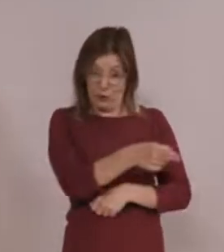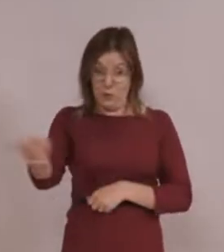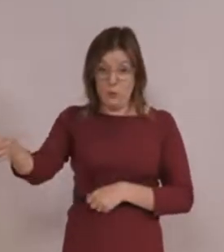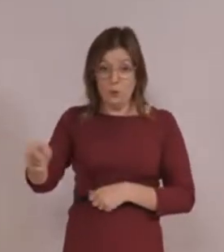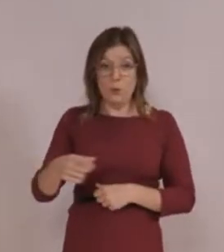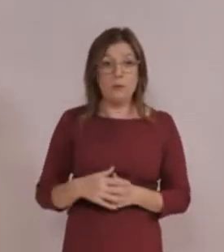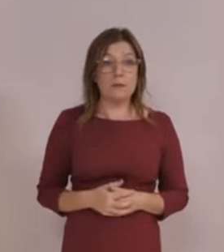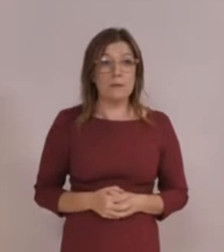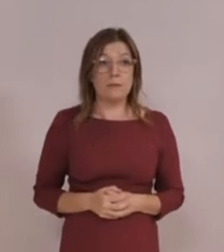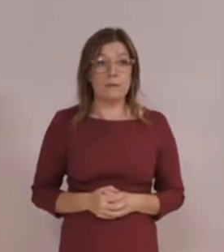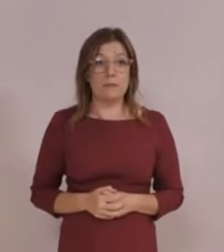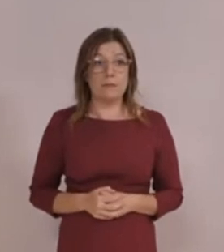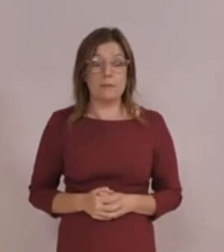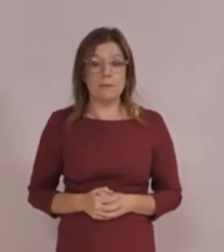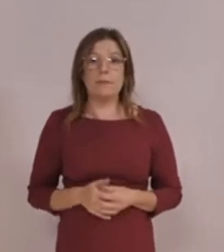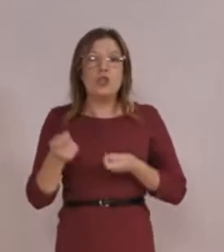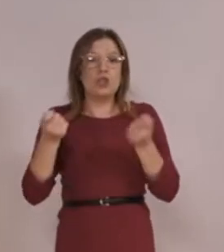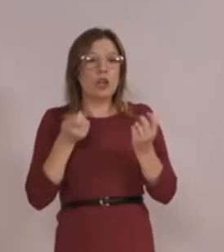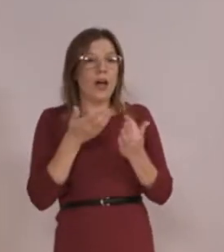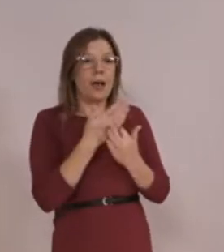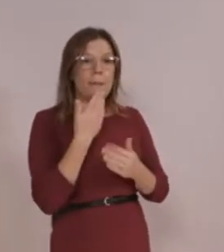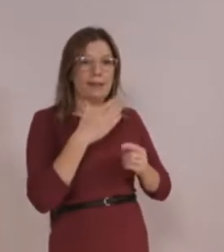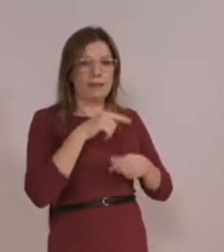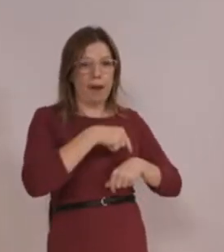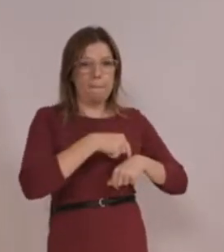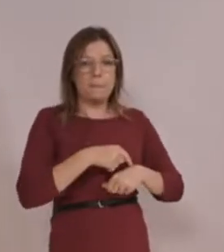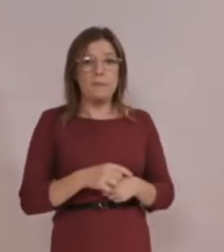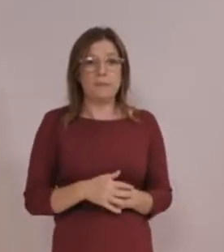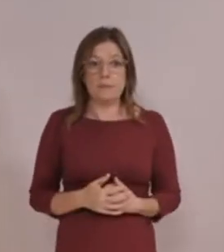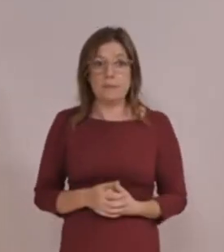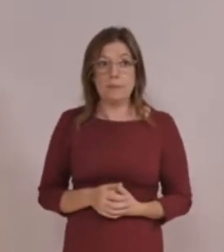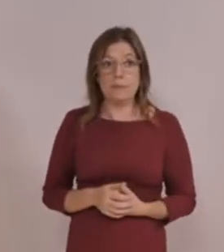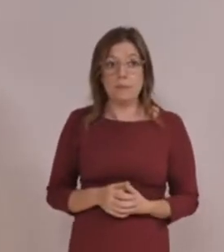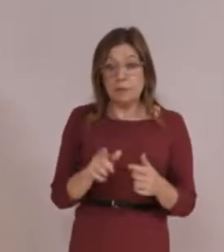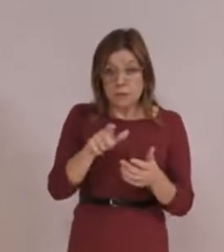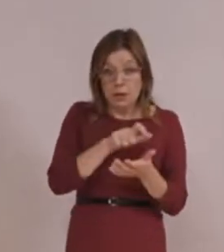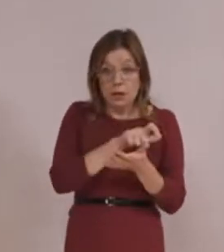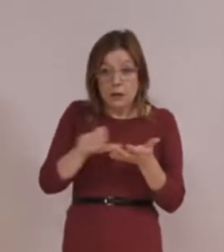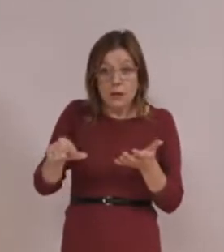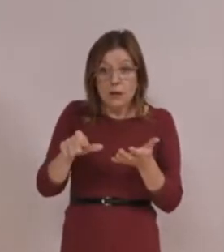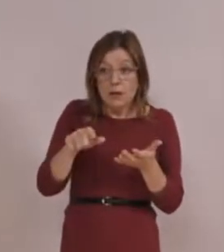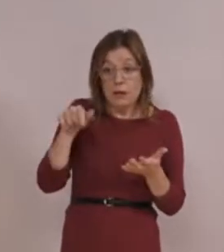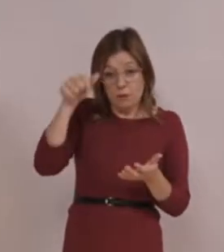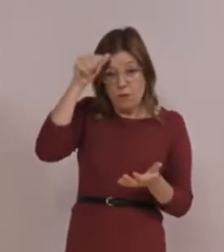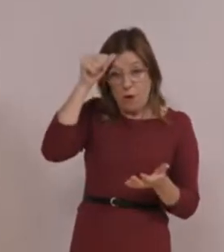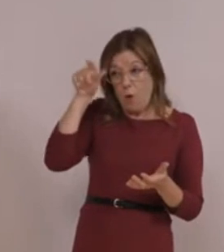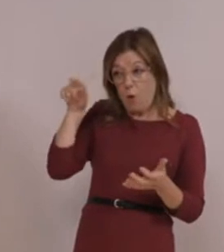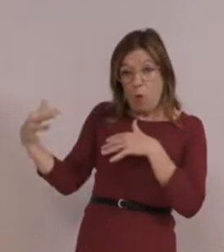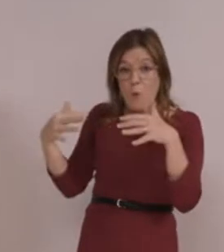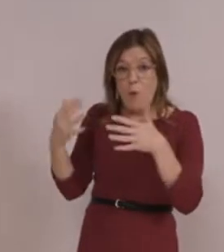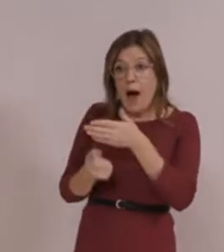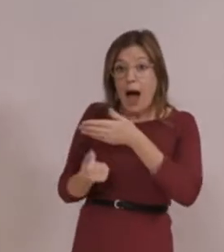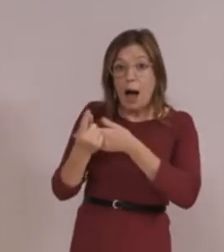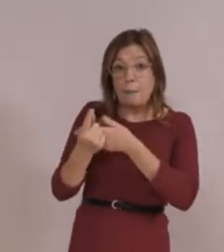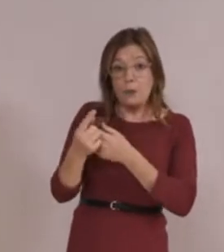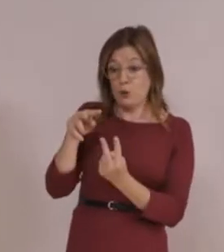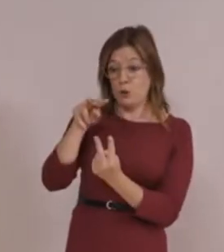taxes. Delegate, you need to wind up now. There are only two possible outcomes for this war. Either